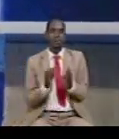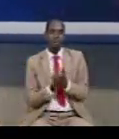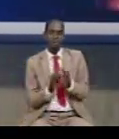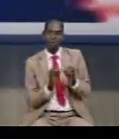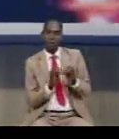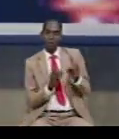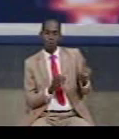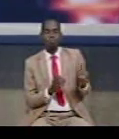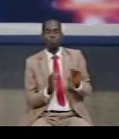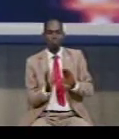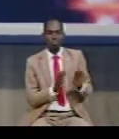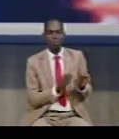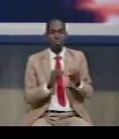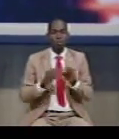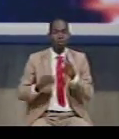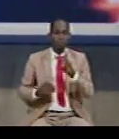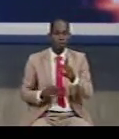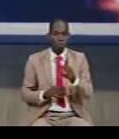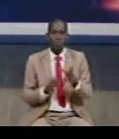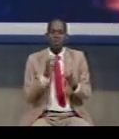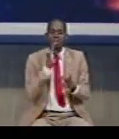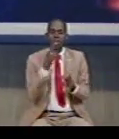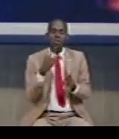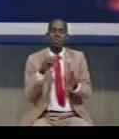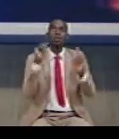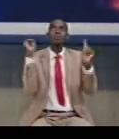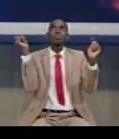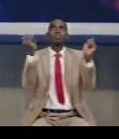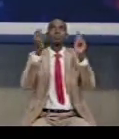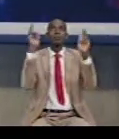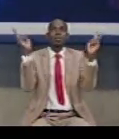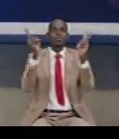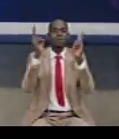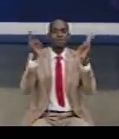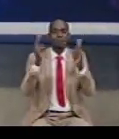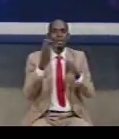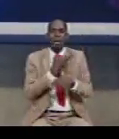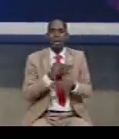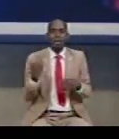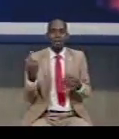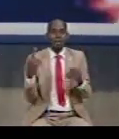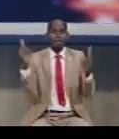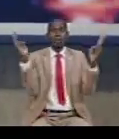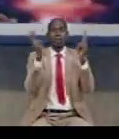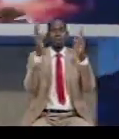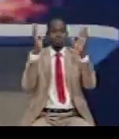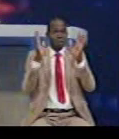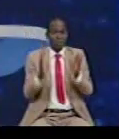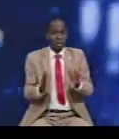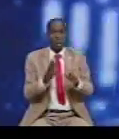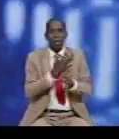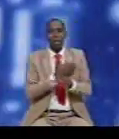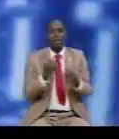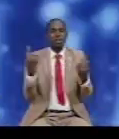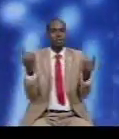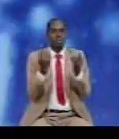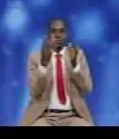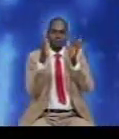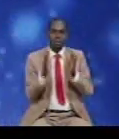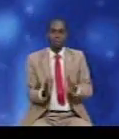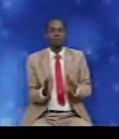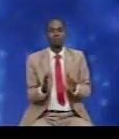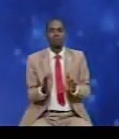then number two is the triumphant and the transgressors. The triumphant and the